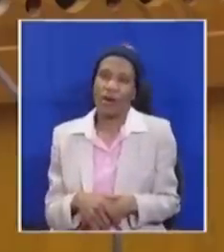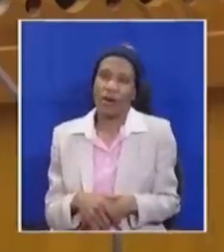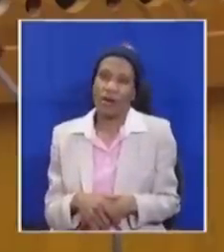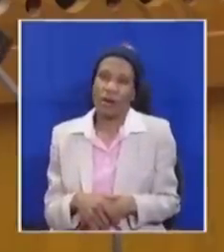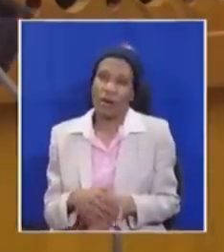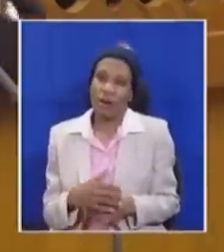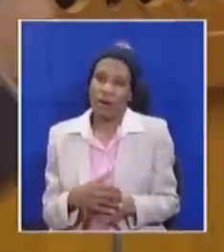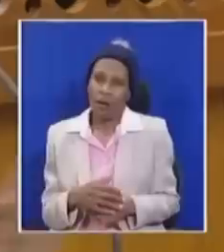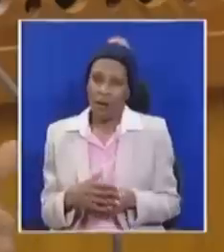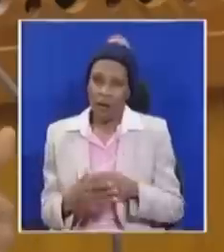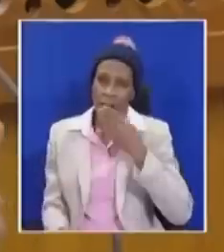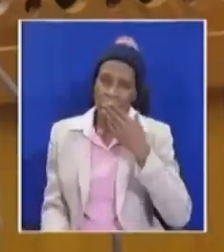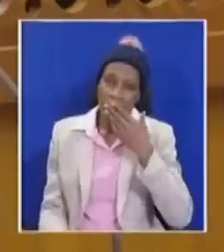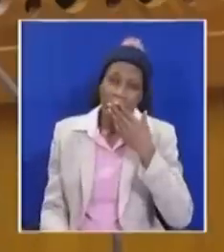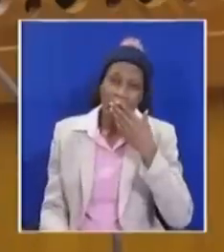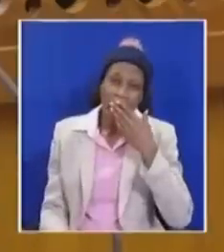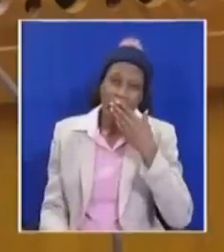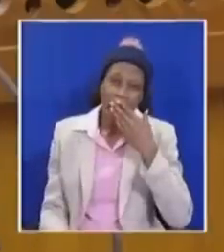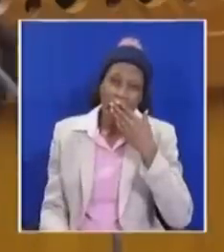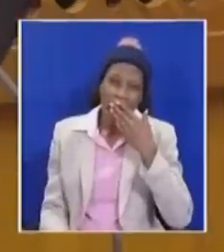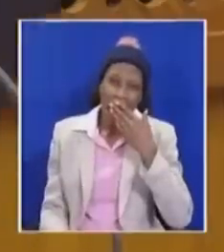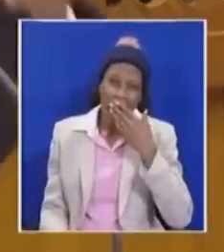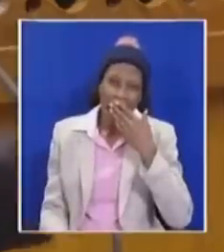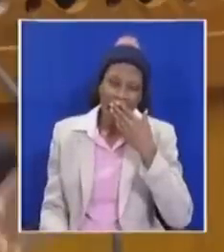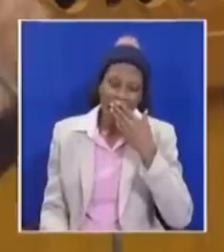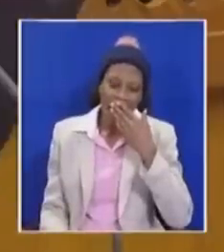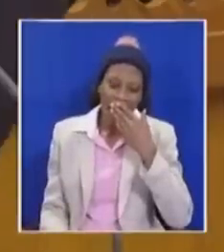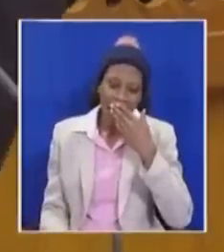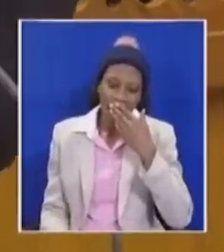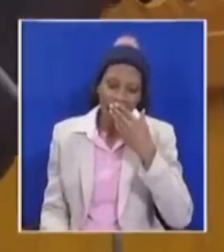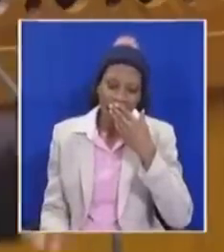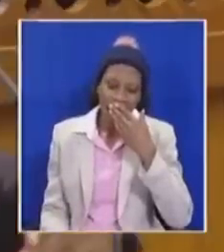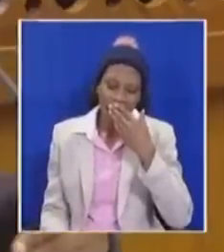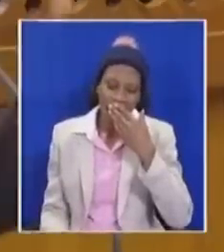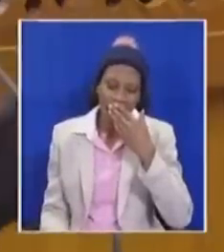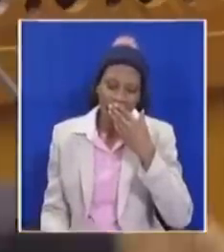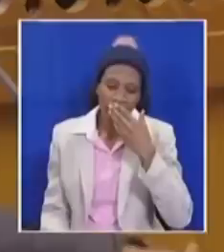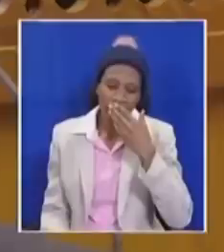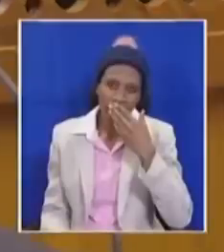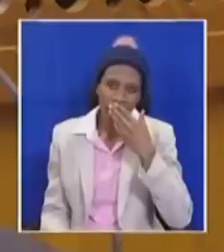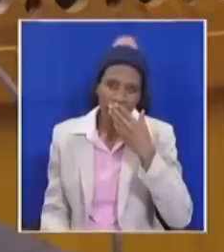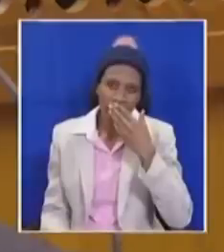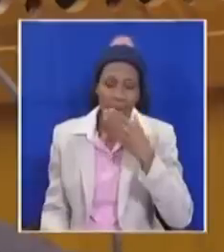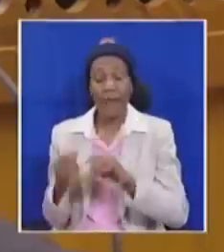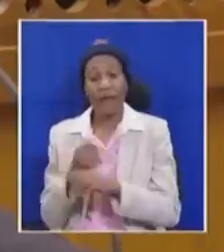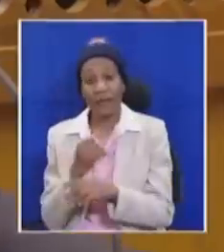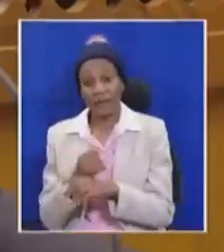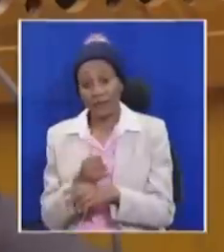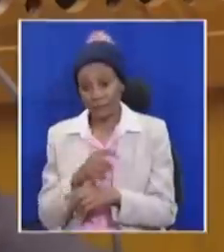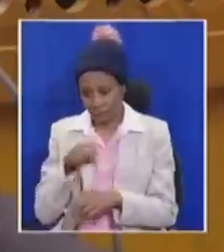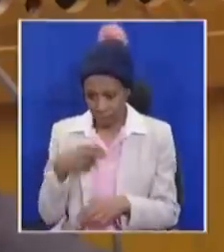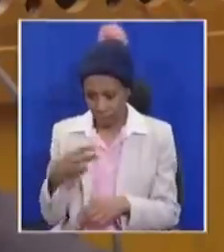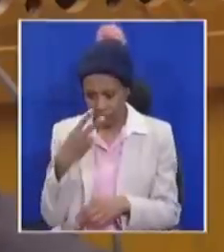are fully prepared and we can prevent certain collapse of services.